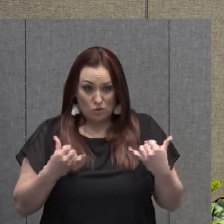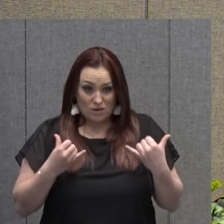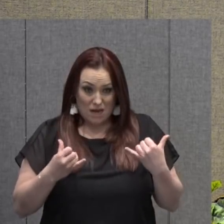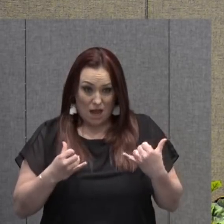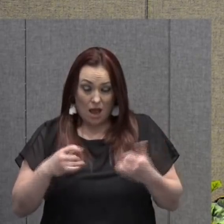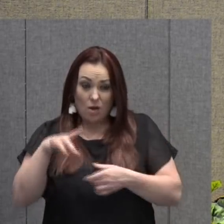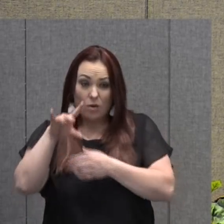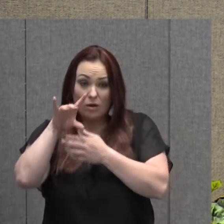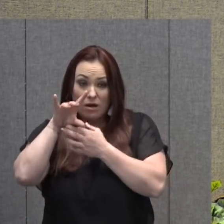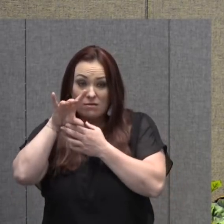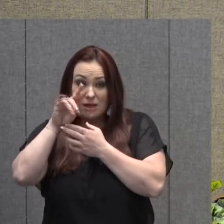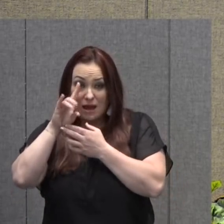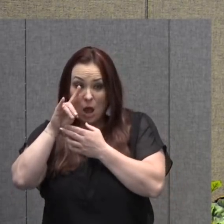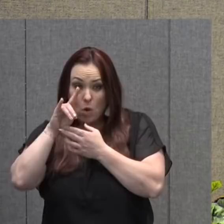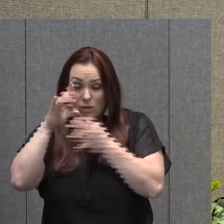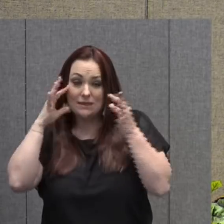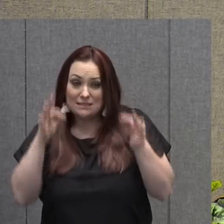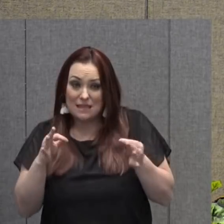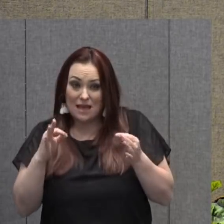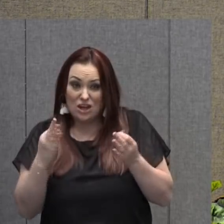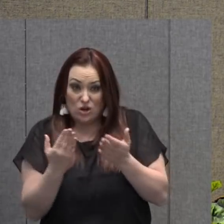Fortnite dance-off.